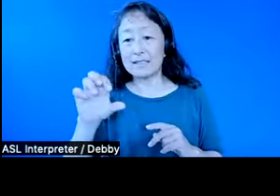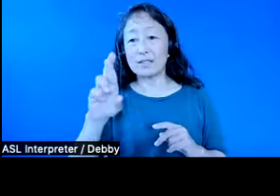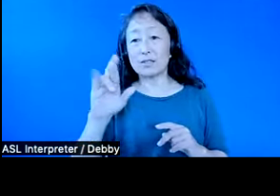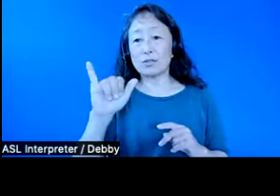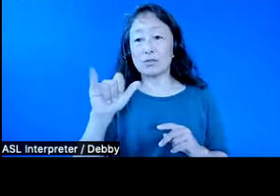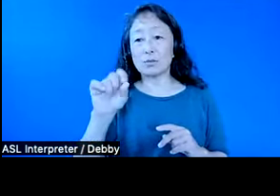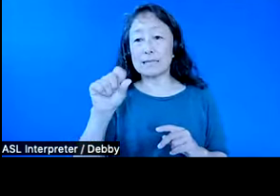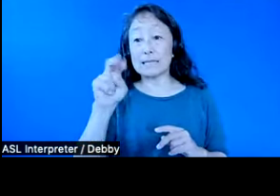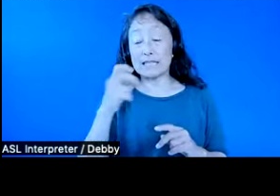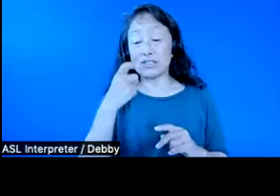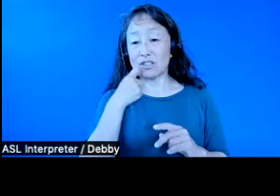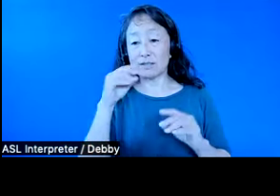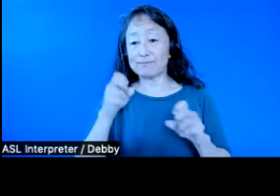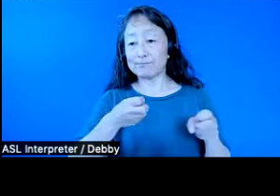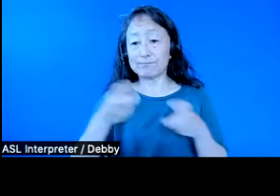the chat.